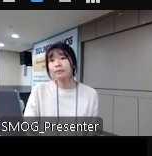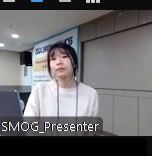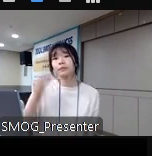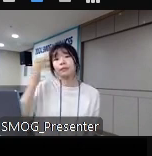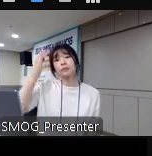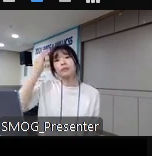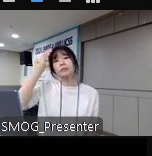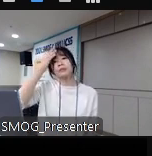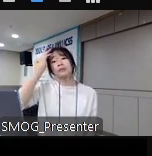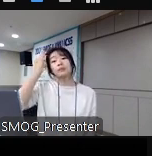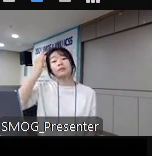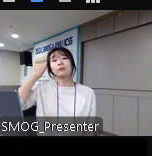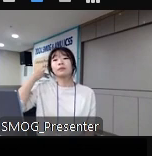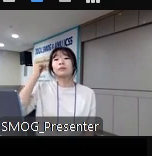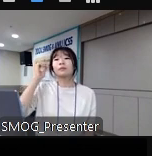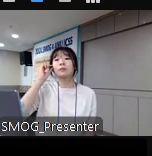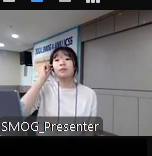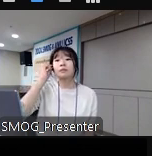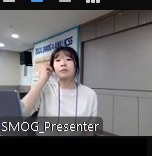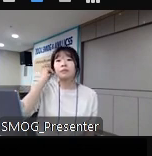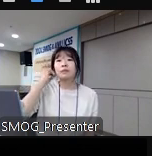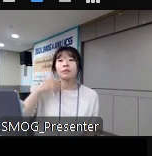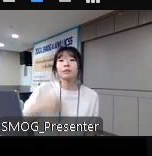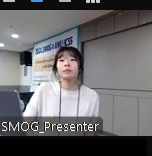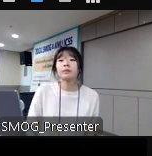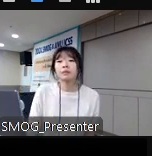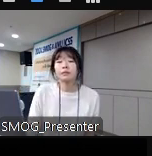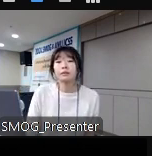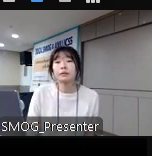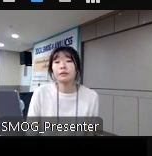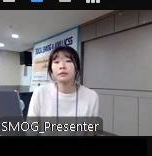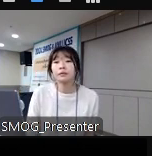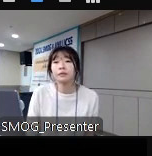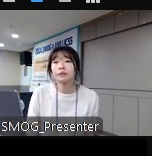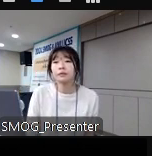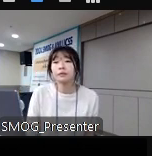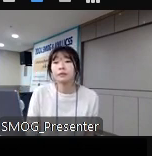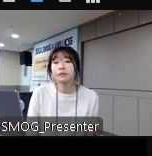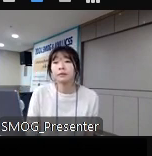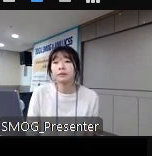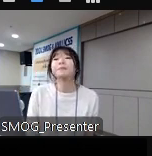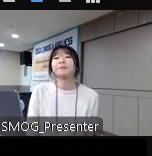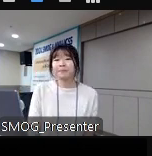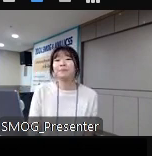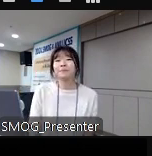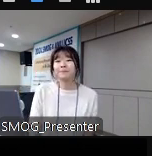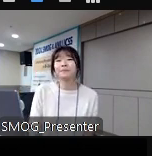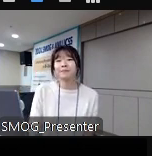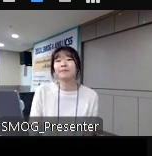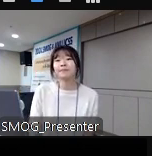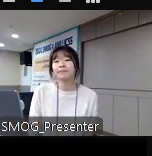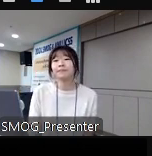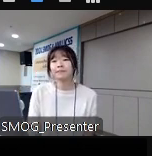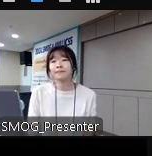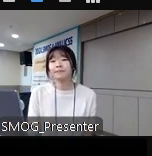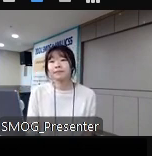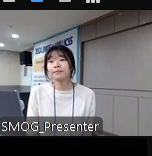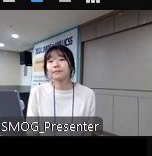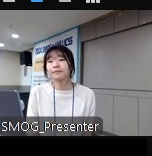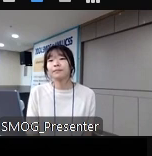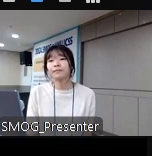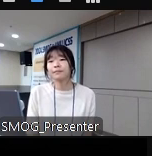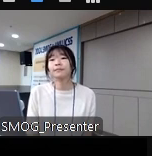that loci makes contributions similarly to the positives. So I was thinking about